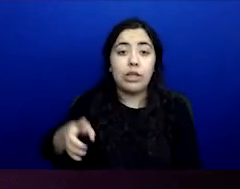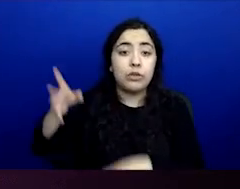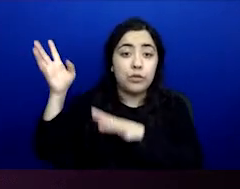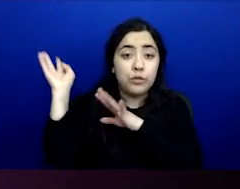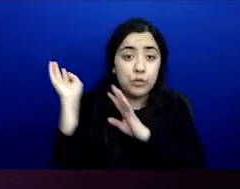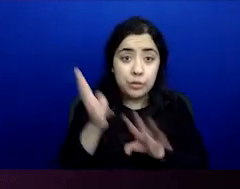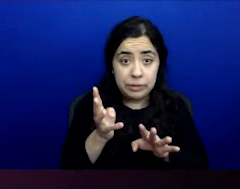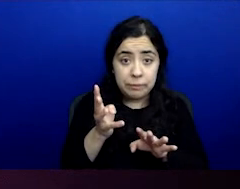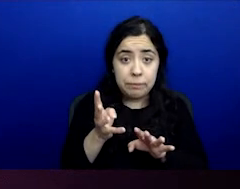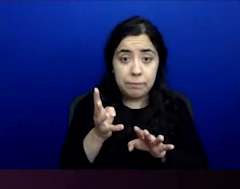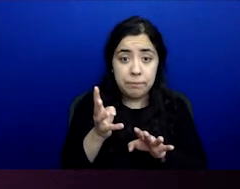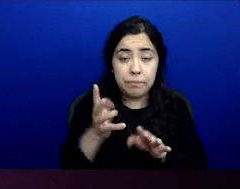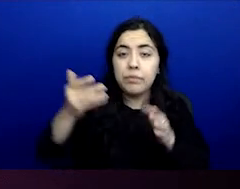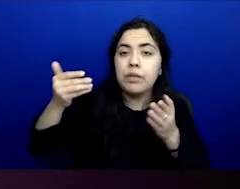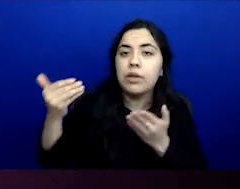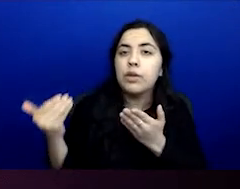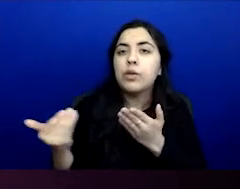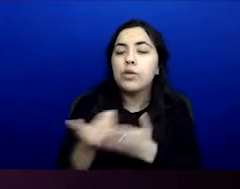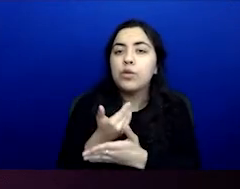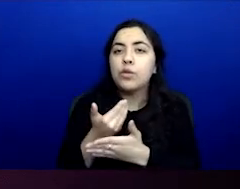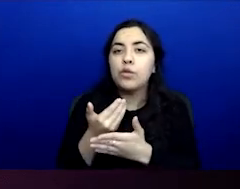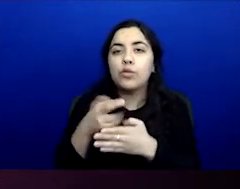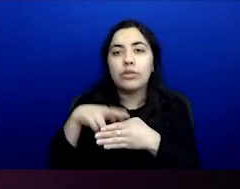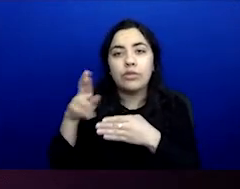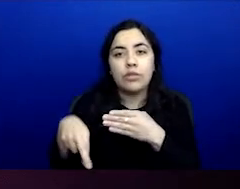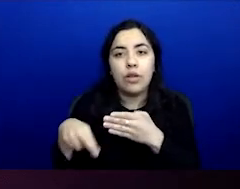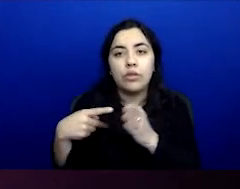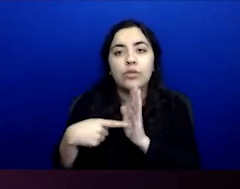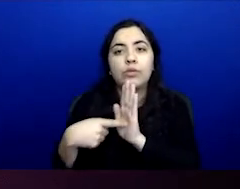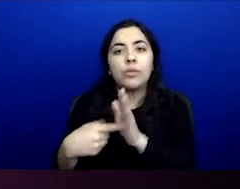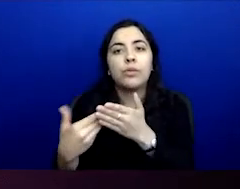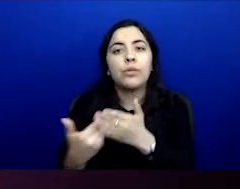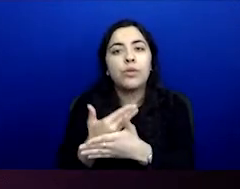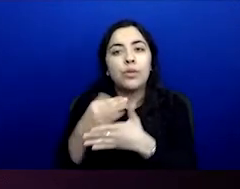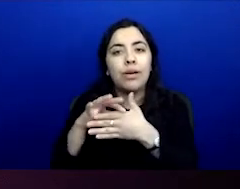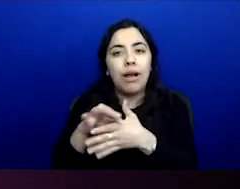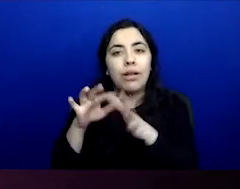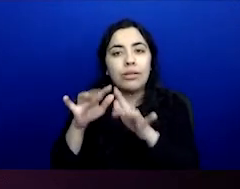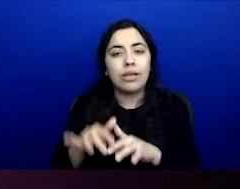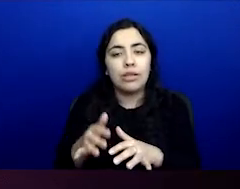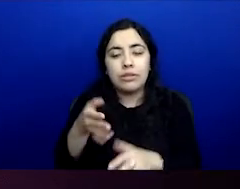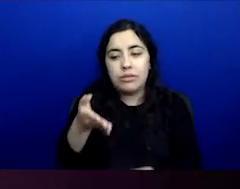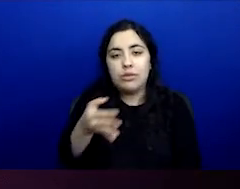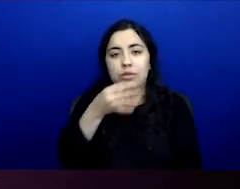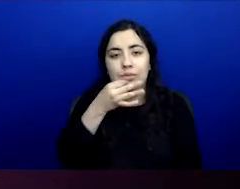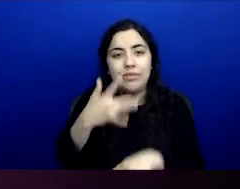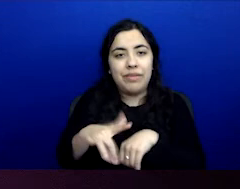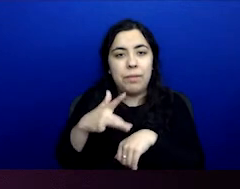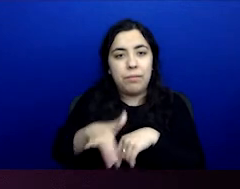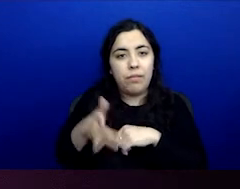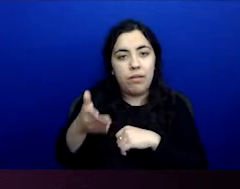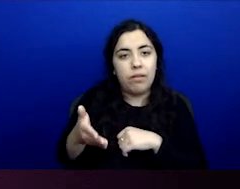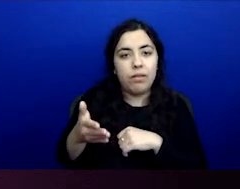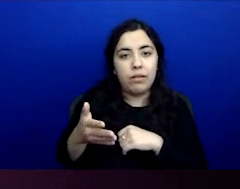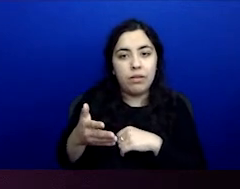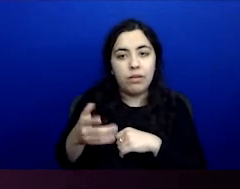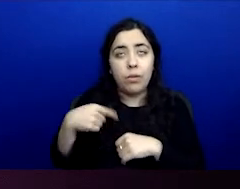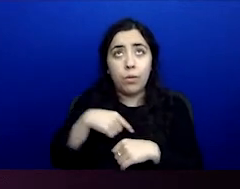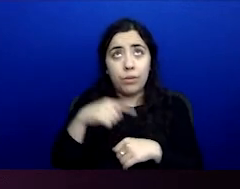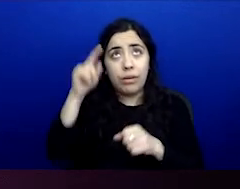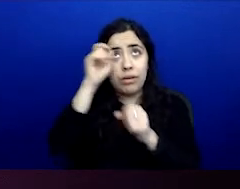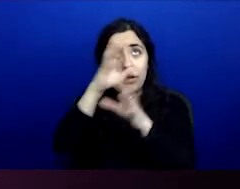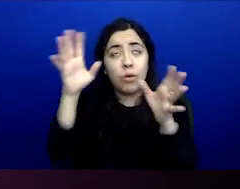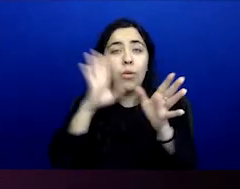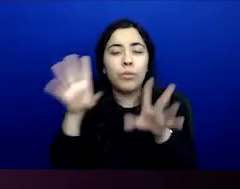in new results and show that new content as soon as it's available. And this ultimately, we think, will provide the